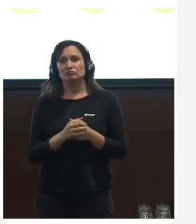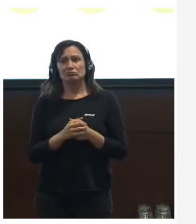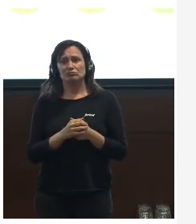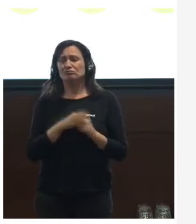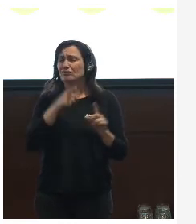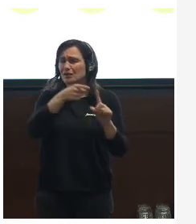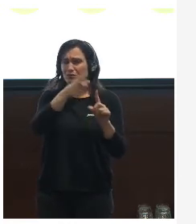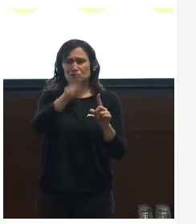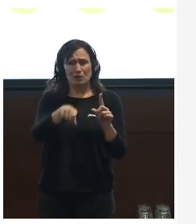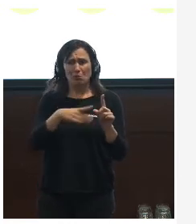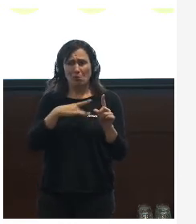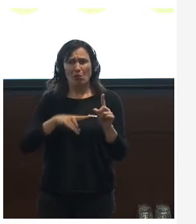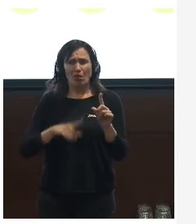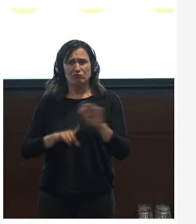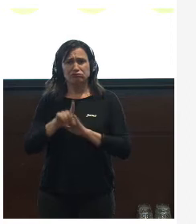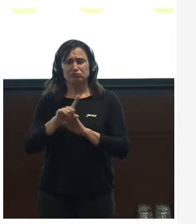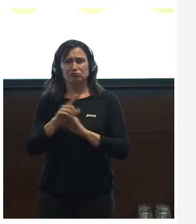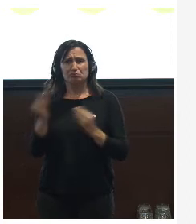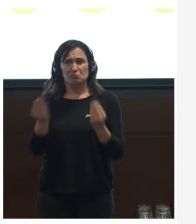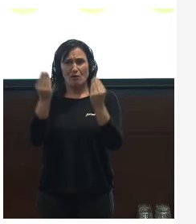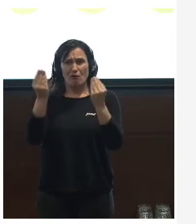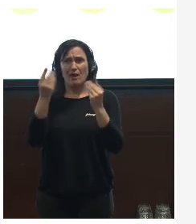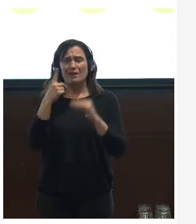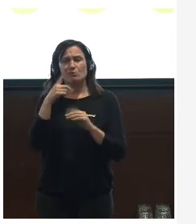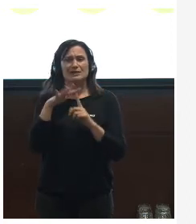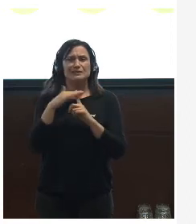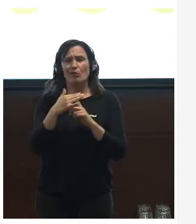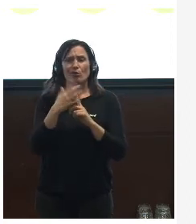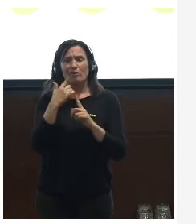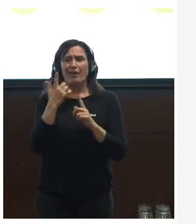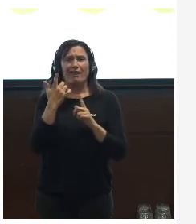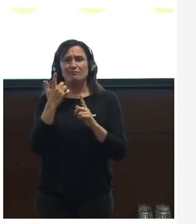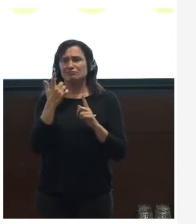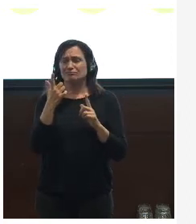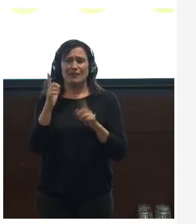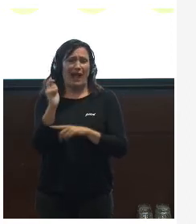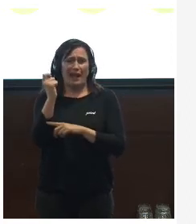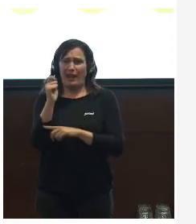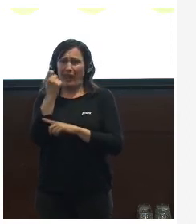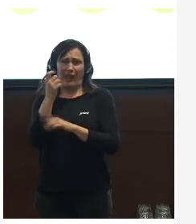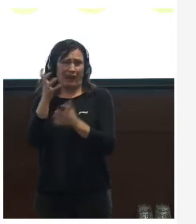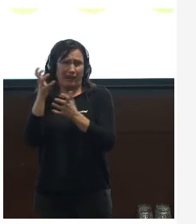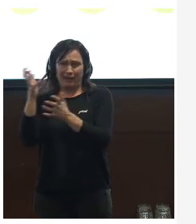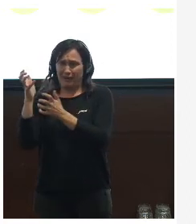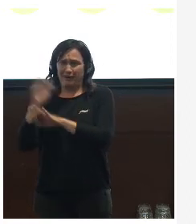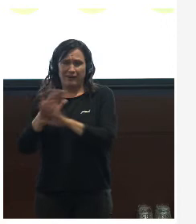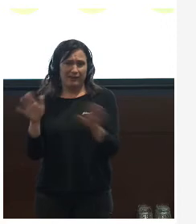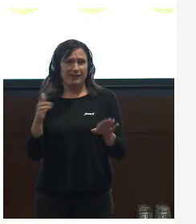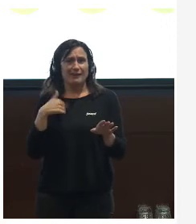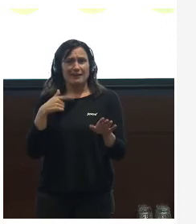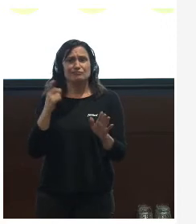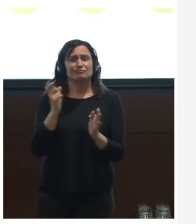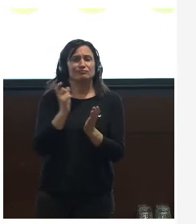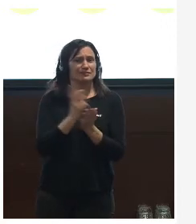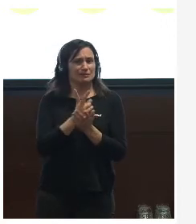it's a win-win-win situation. And I believe that is the biggest challenge when it comes to accessible travel, basically. So be it in the cruising